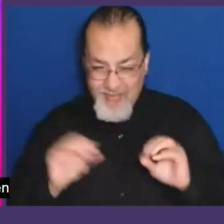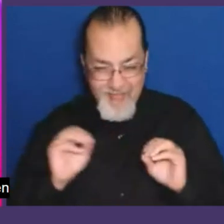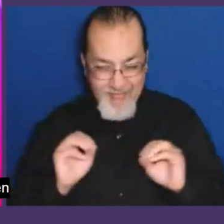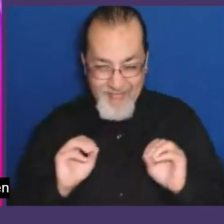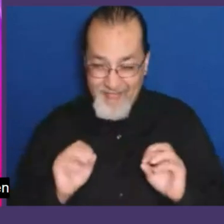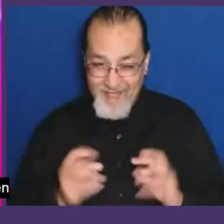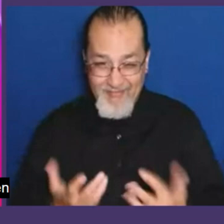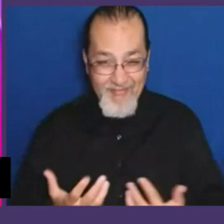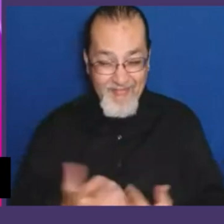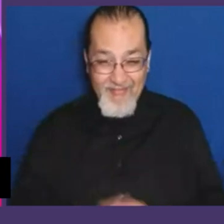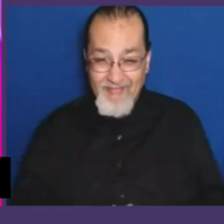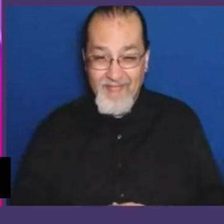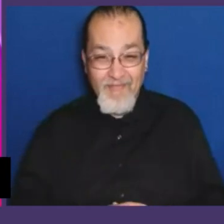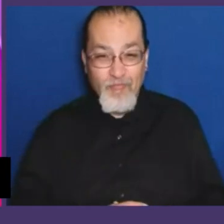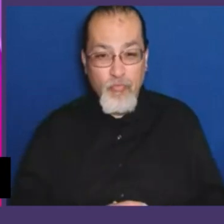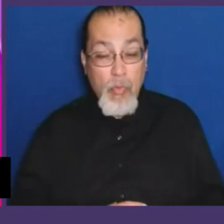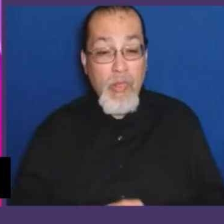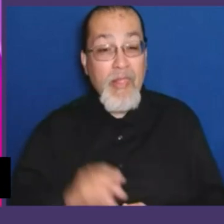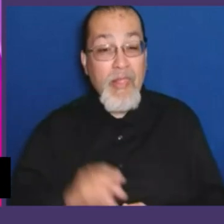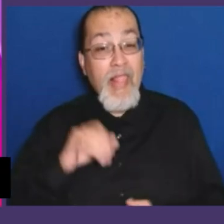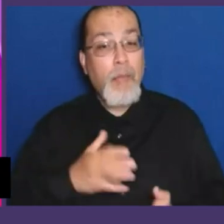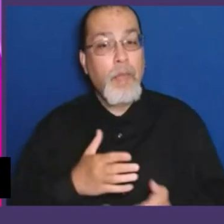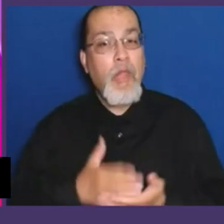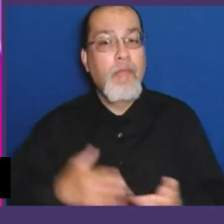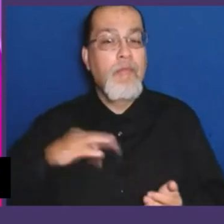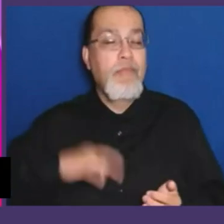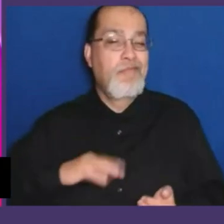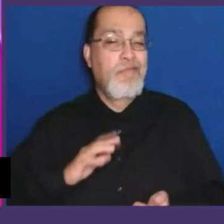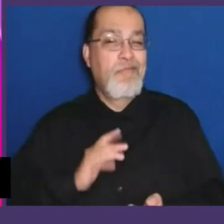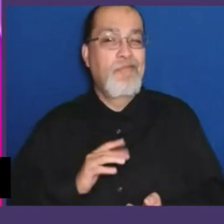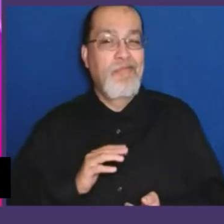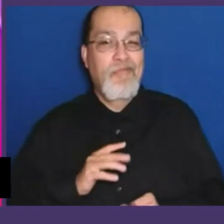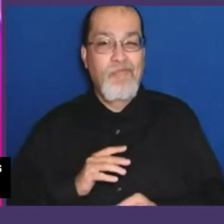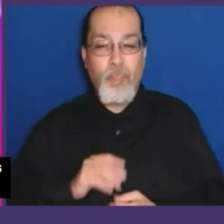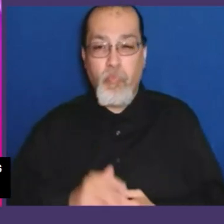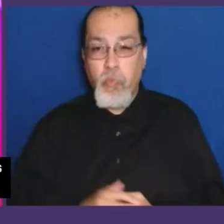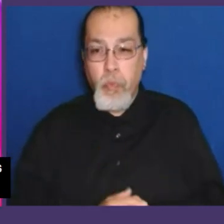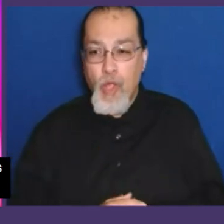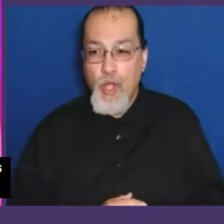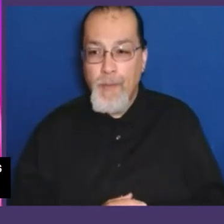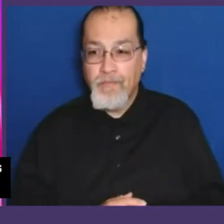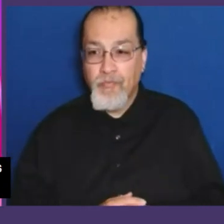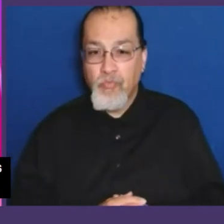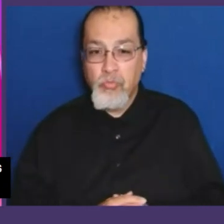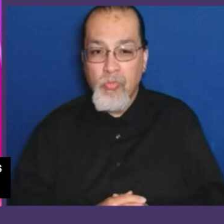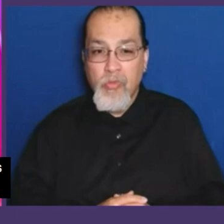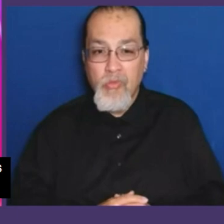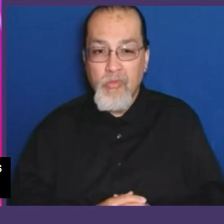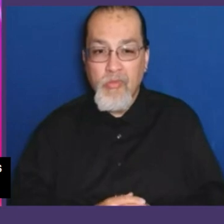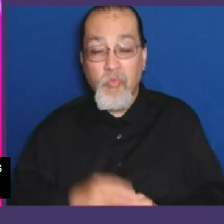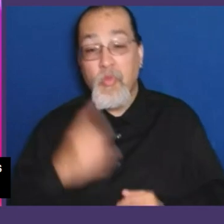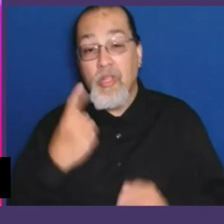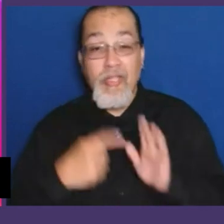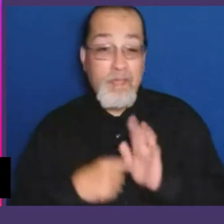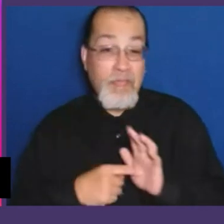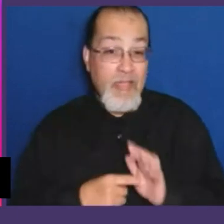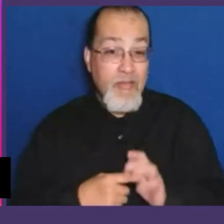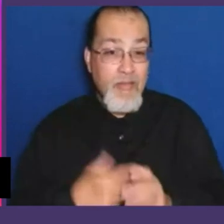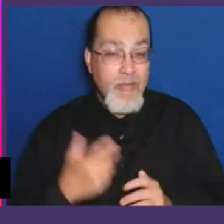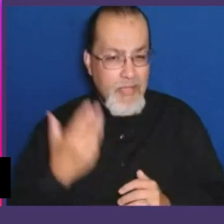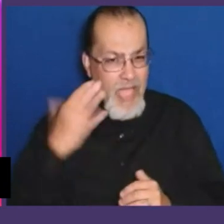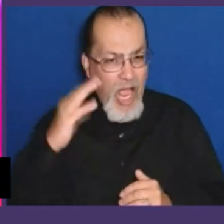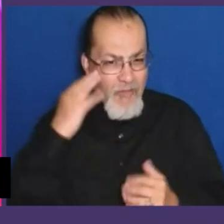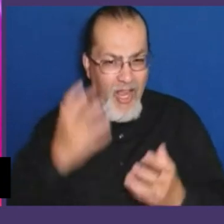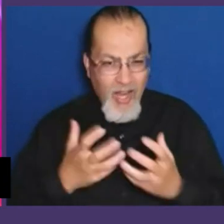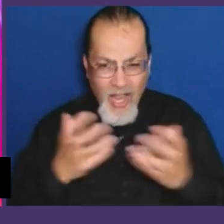say, and that is that they do actually have very large fact-based knowledge across a vast number of areas because they have, say, several 10 billion